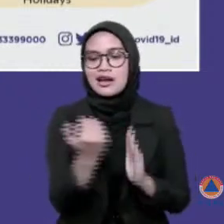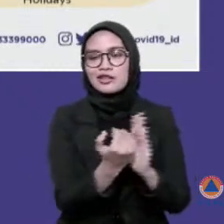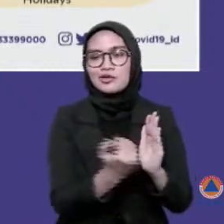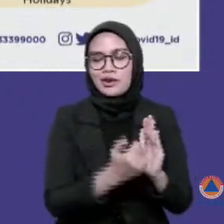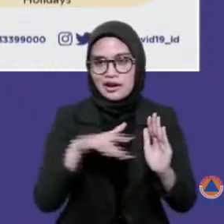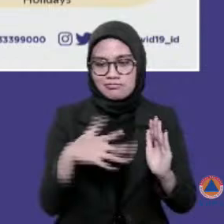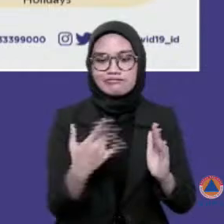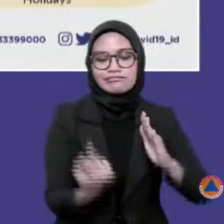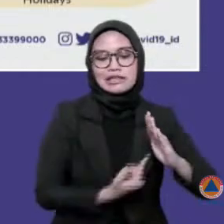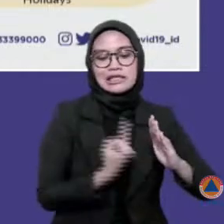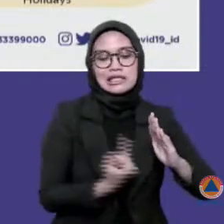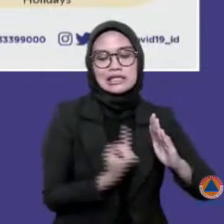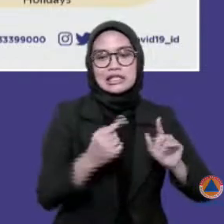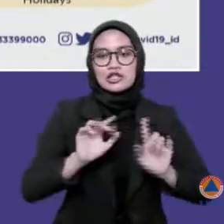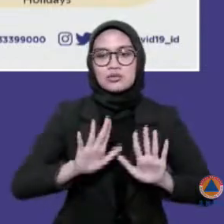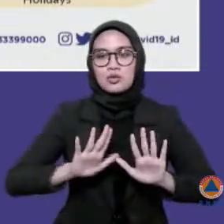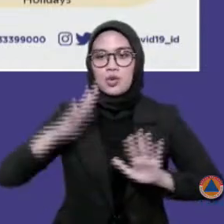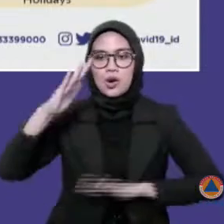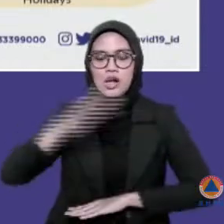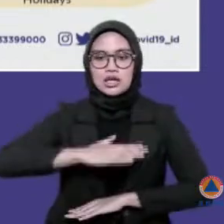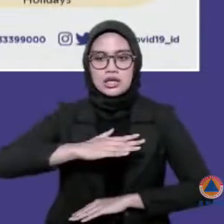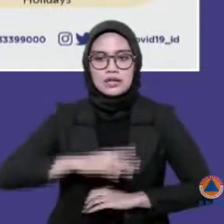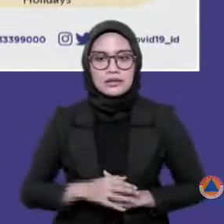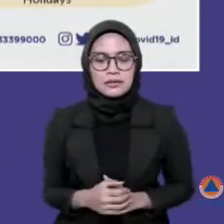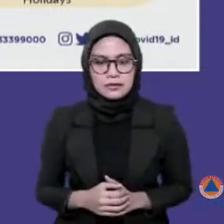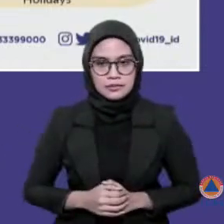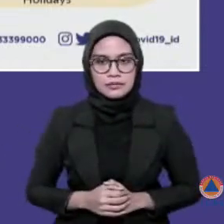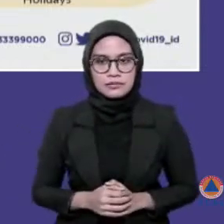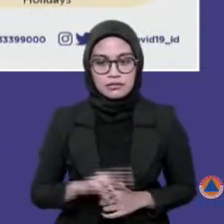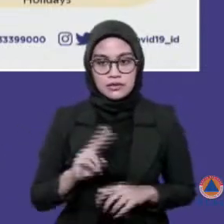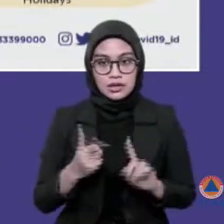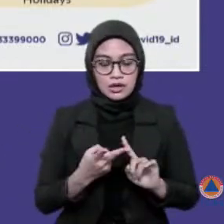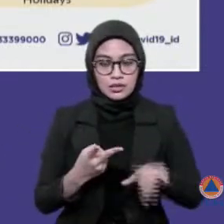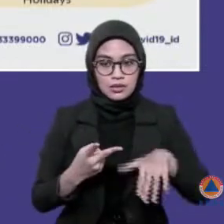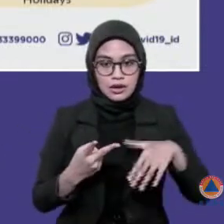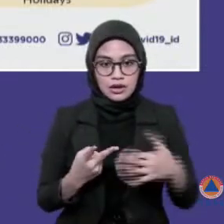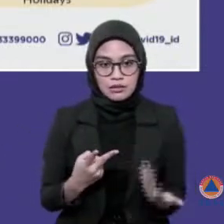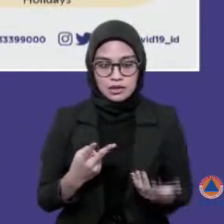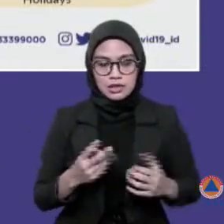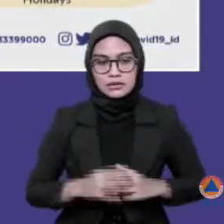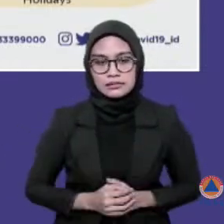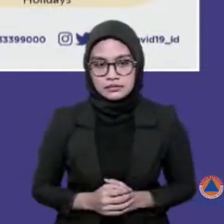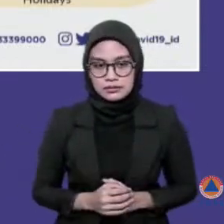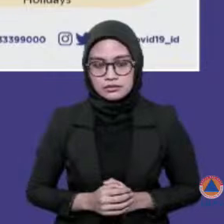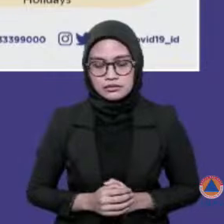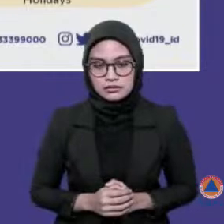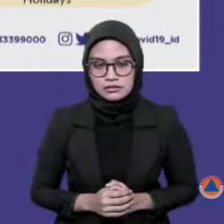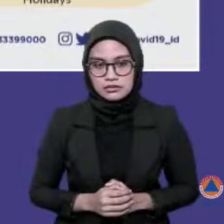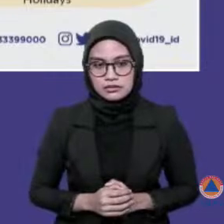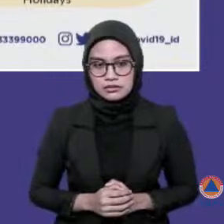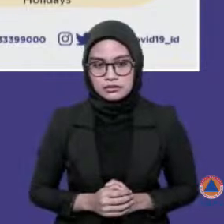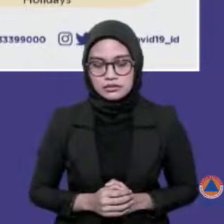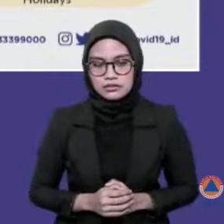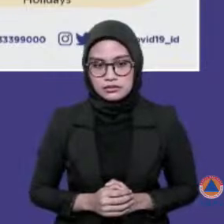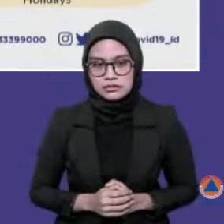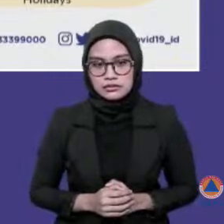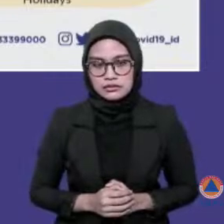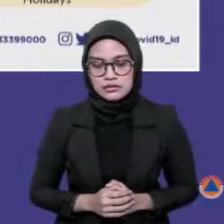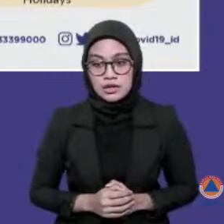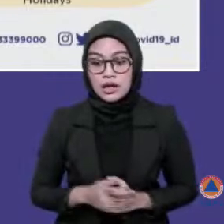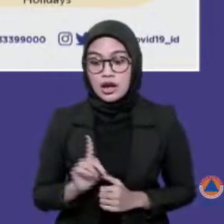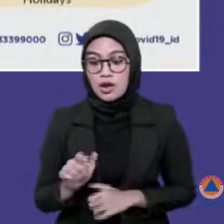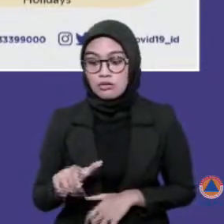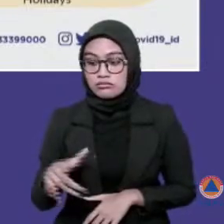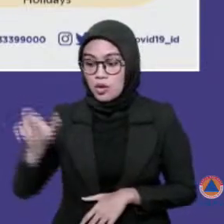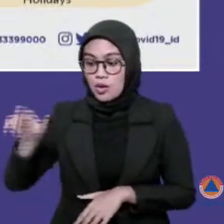10 days. Second, the temporary postponement of the arrival of foreigners except for those who